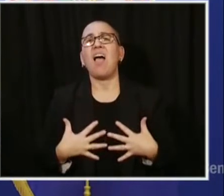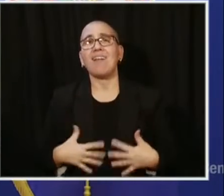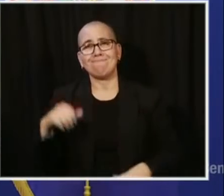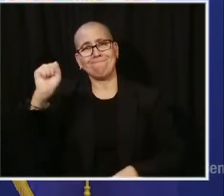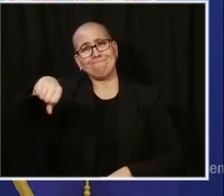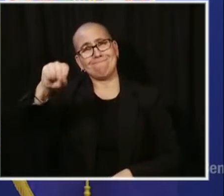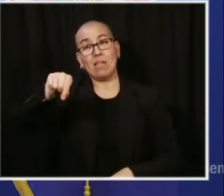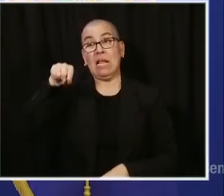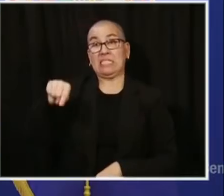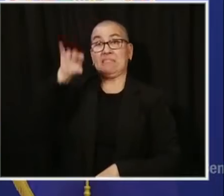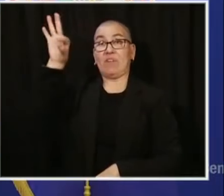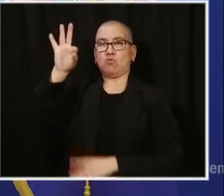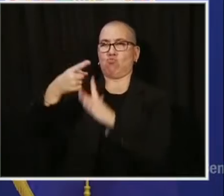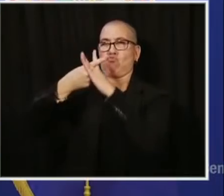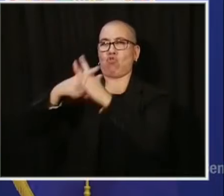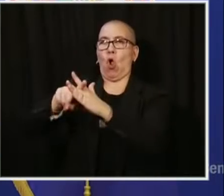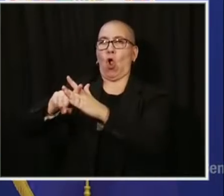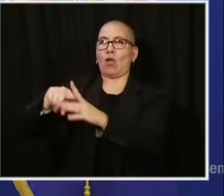night at 10 p.m.